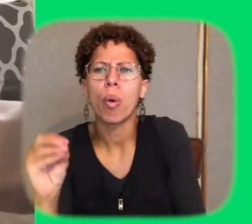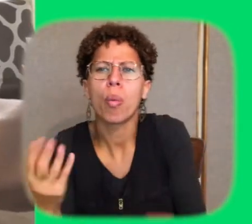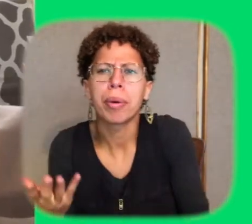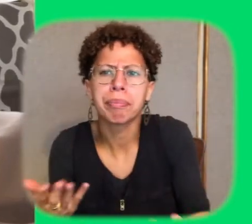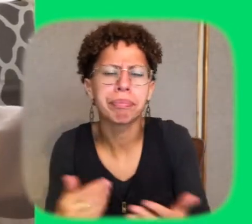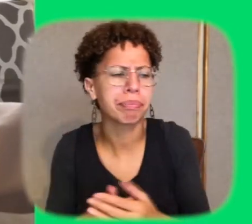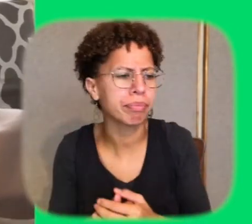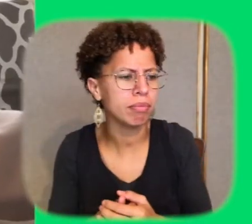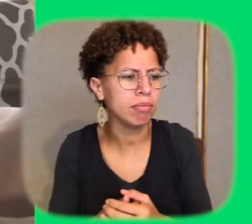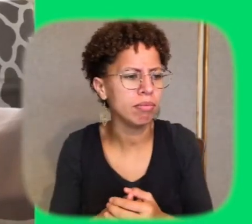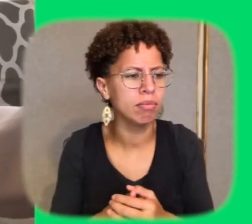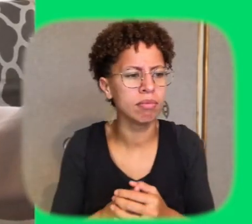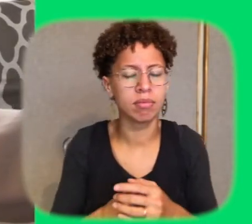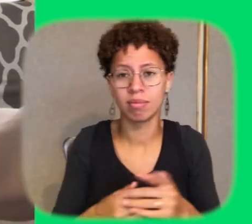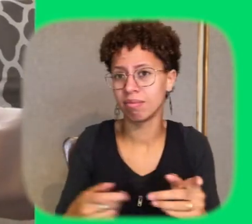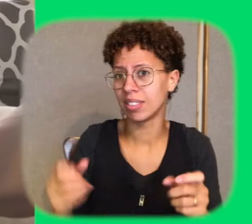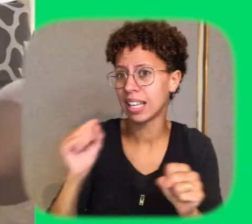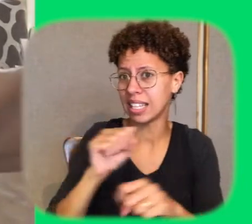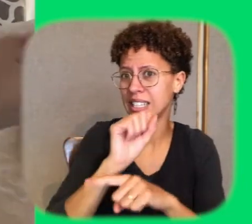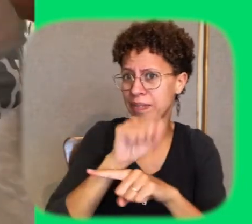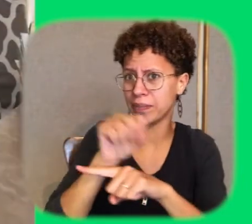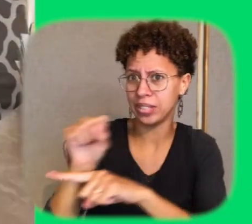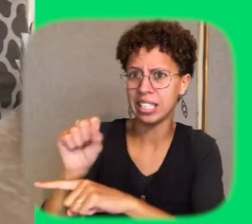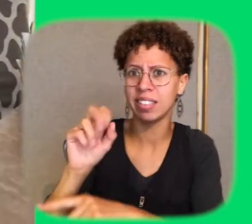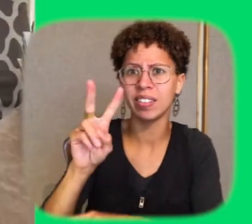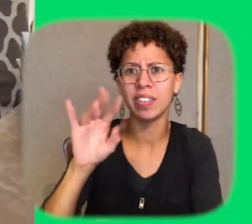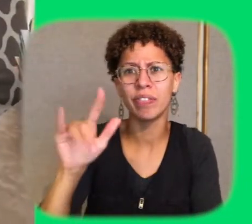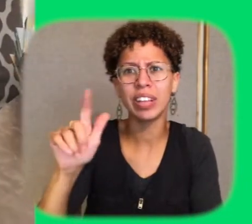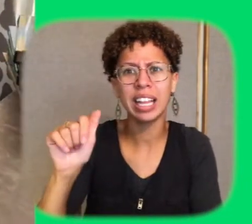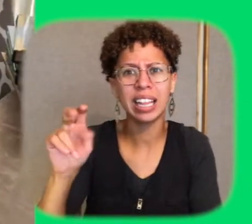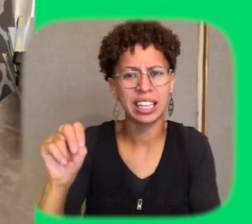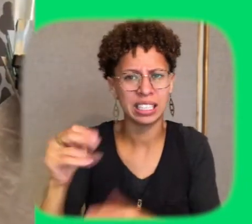easily? Yeah, absolutely. Okay, so I'm going to push